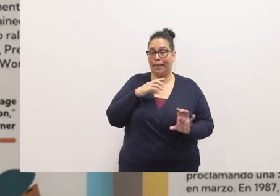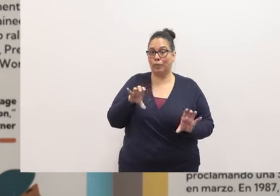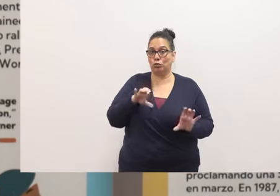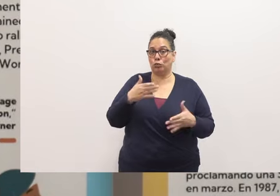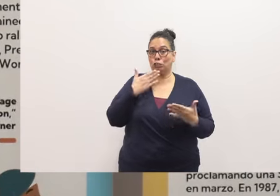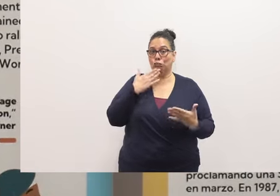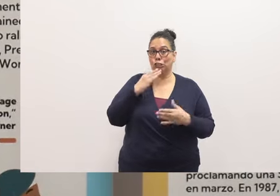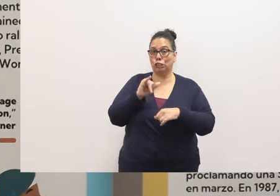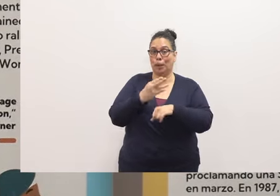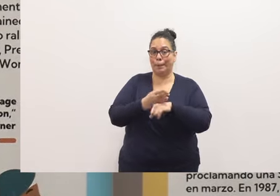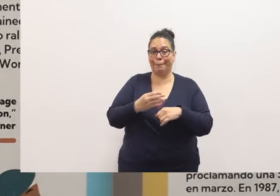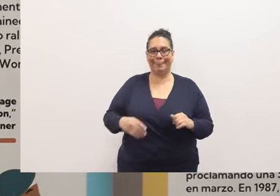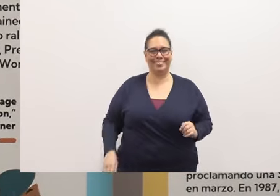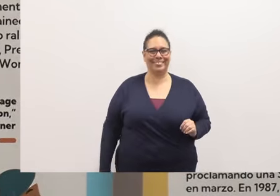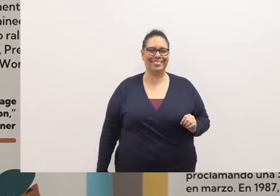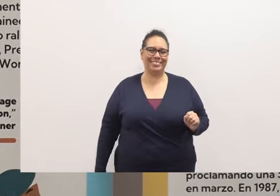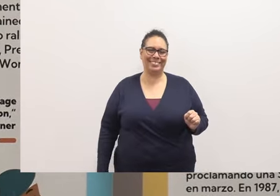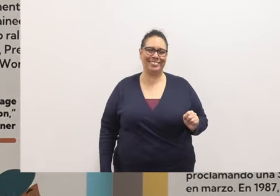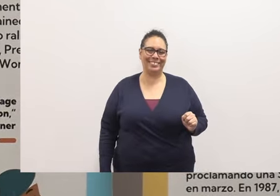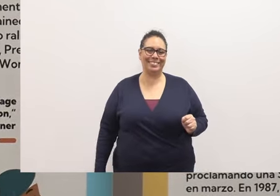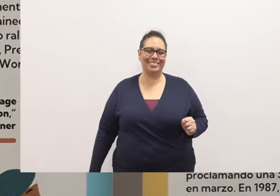job.